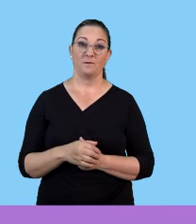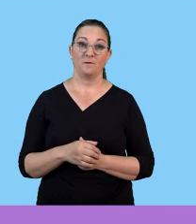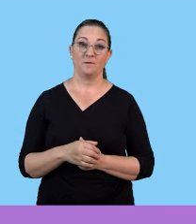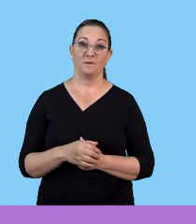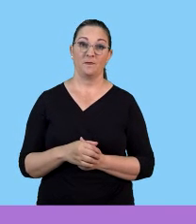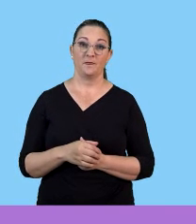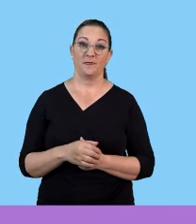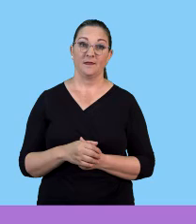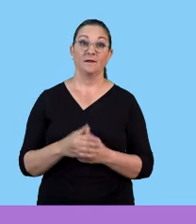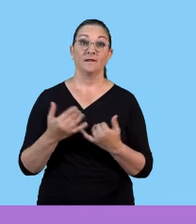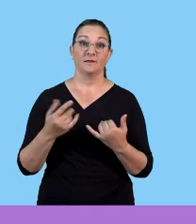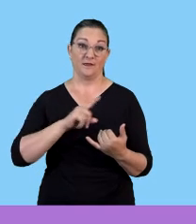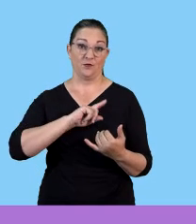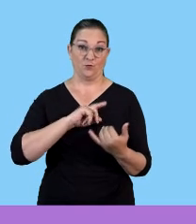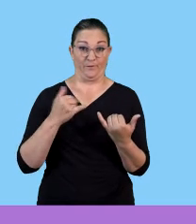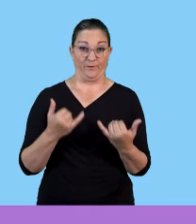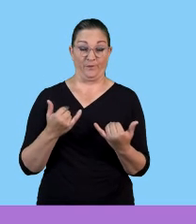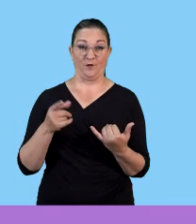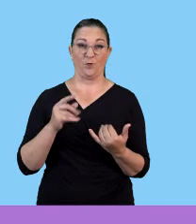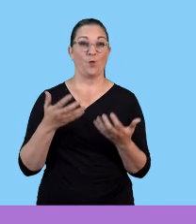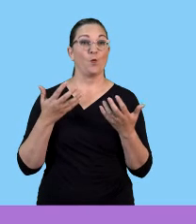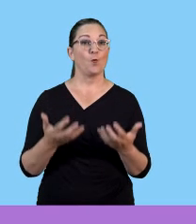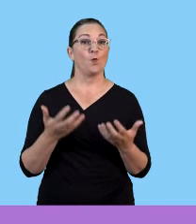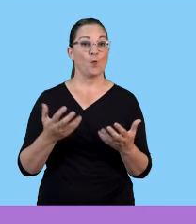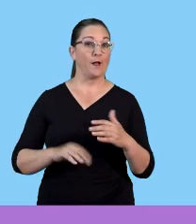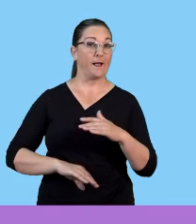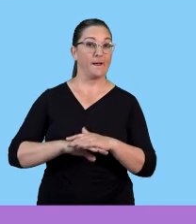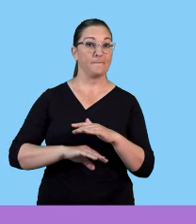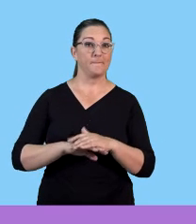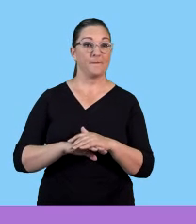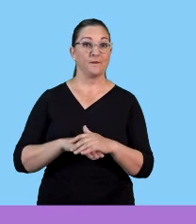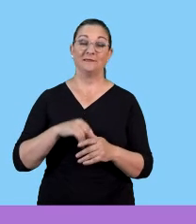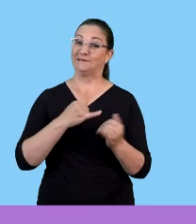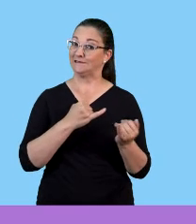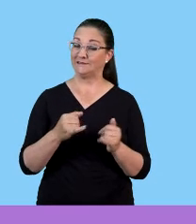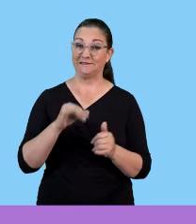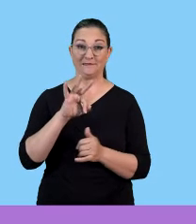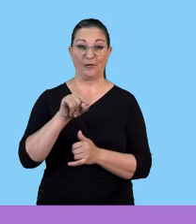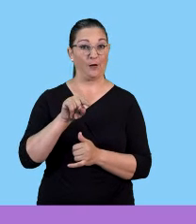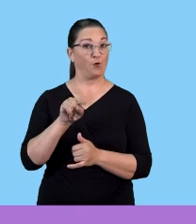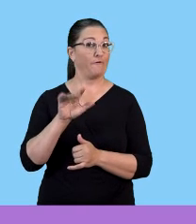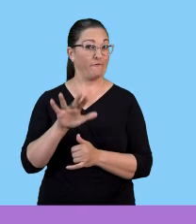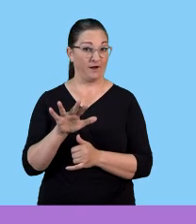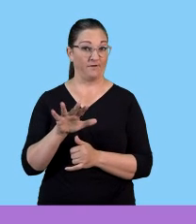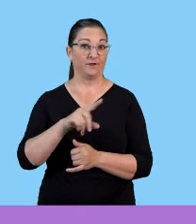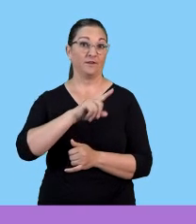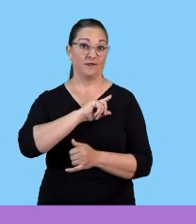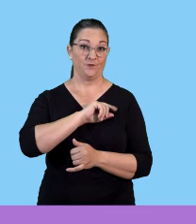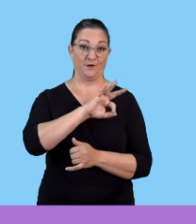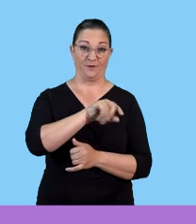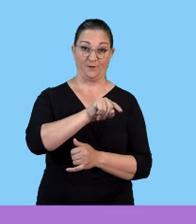Check. Then, therefore, the weight, the maximum weight is still 3.5,